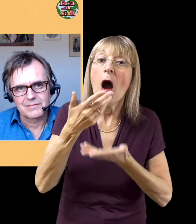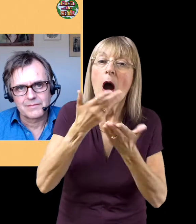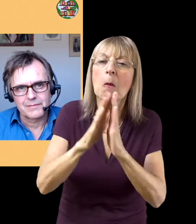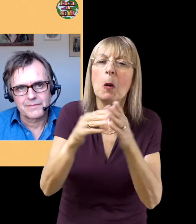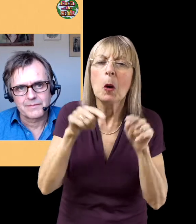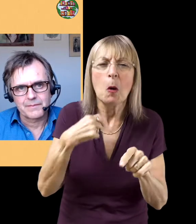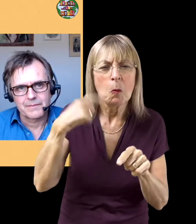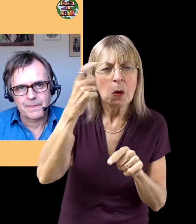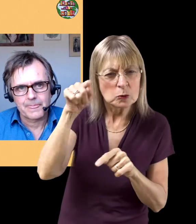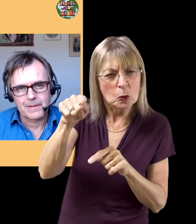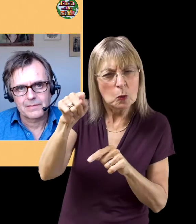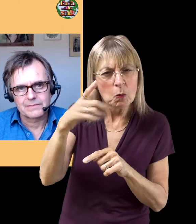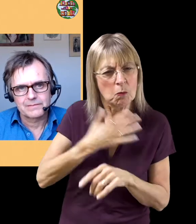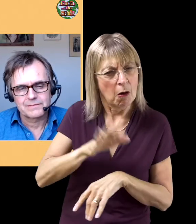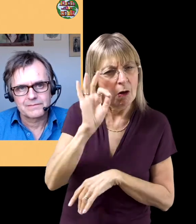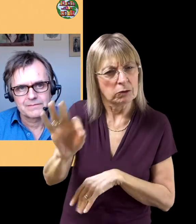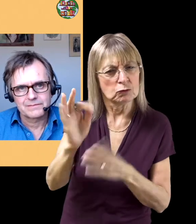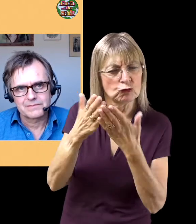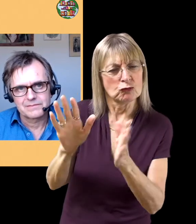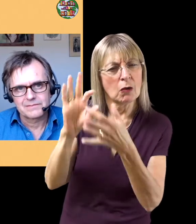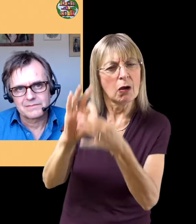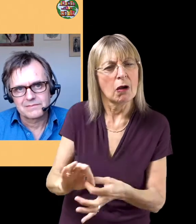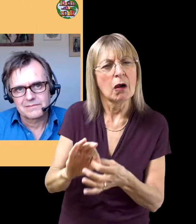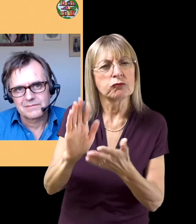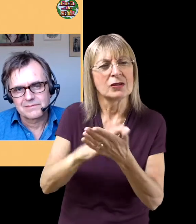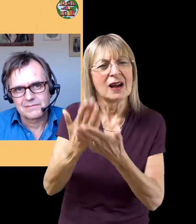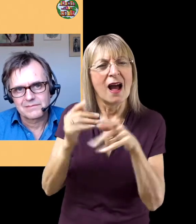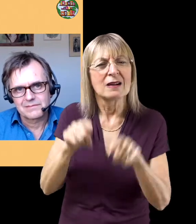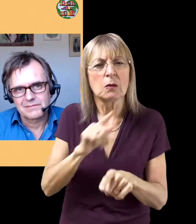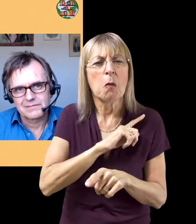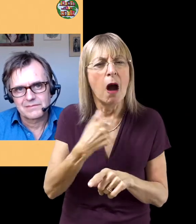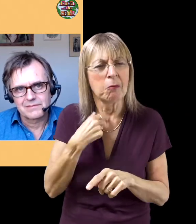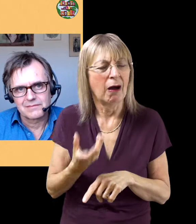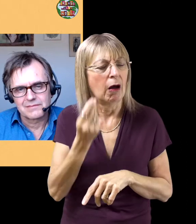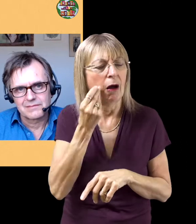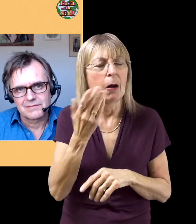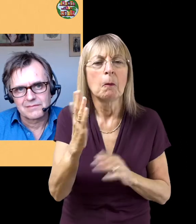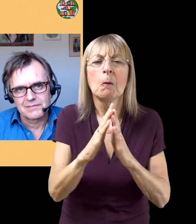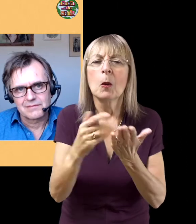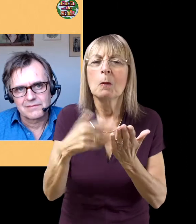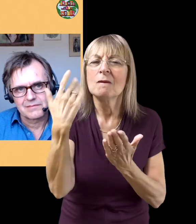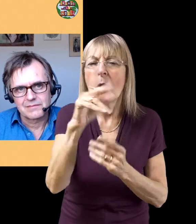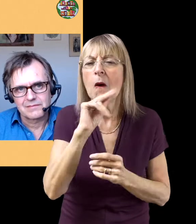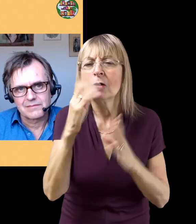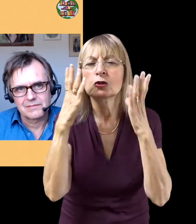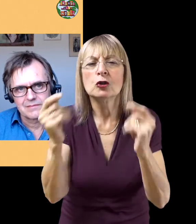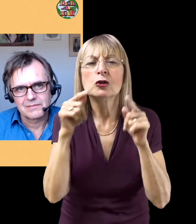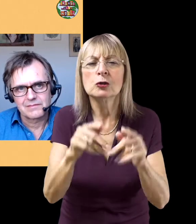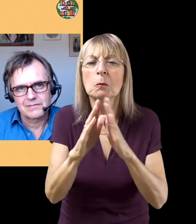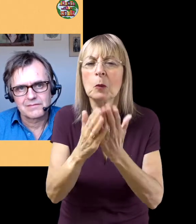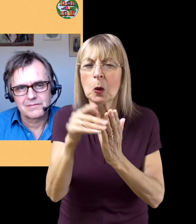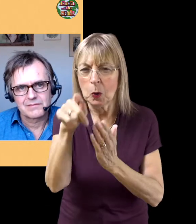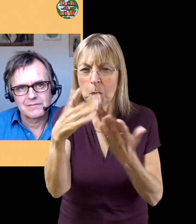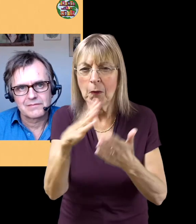and I continue talking about this book, I wonder, David, if I can ask you a sort of general thing about translation, because we've just heard a little bit of the book